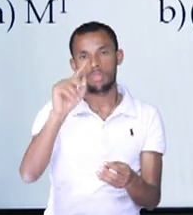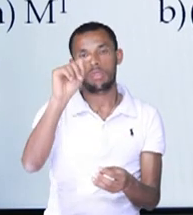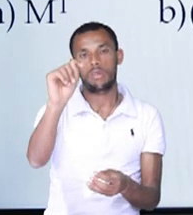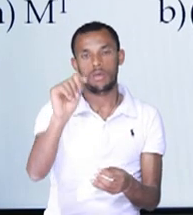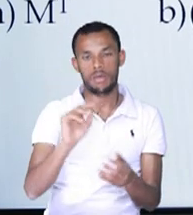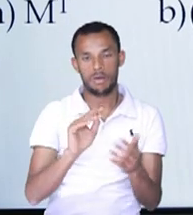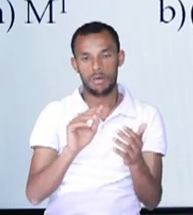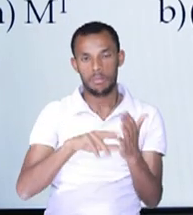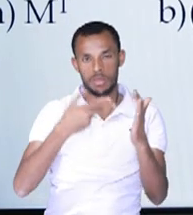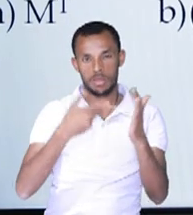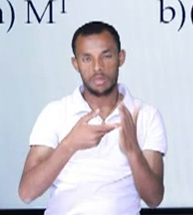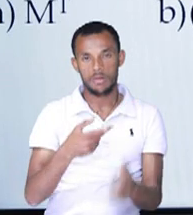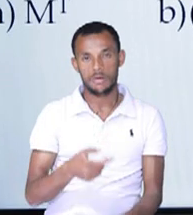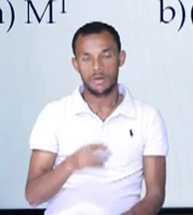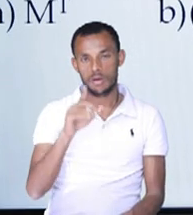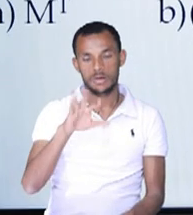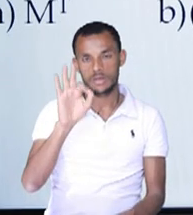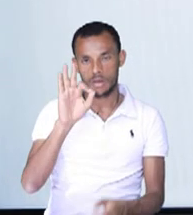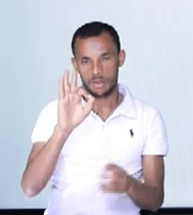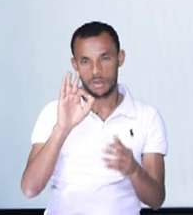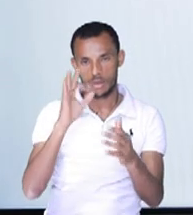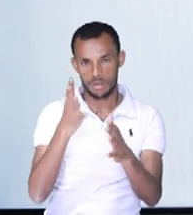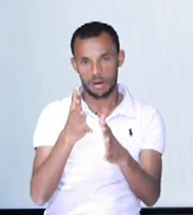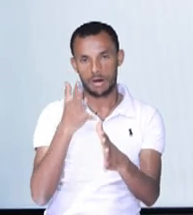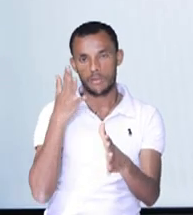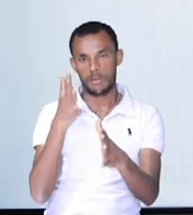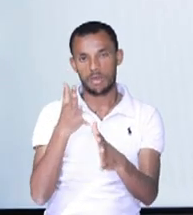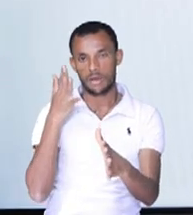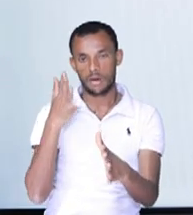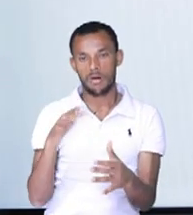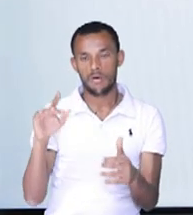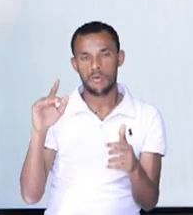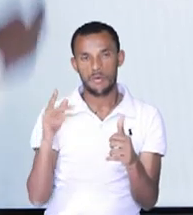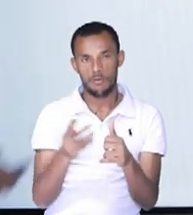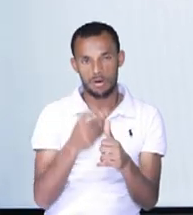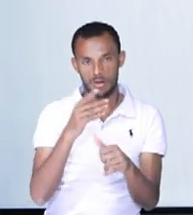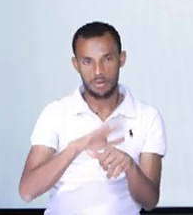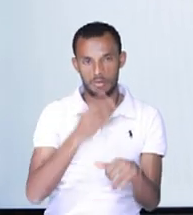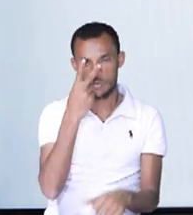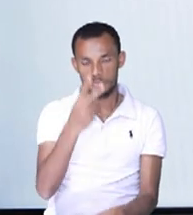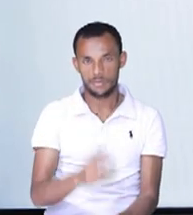that? You can see turn by turn. For the first one,